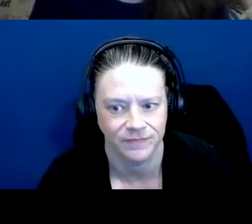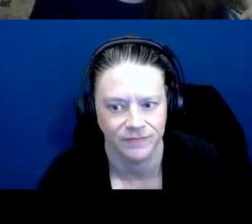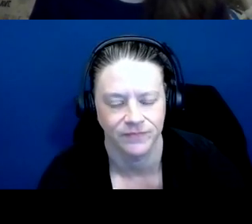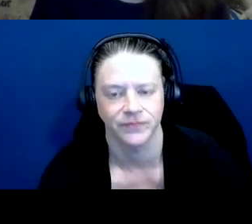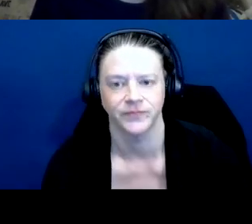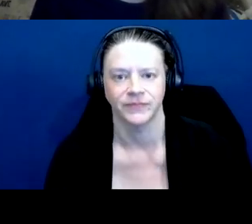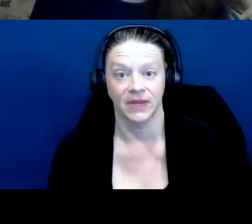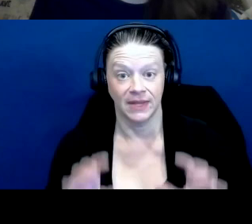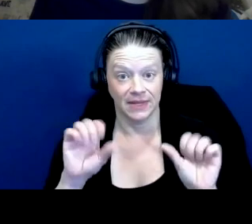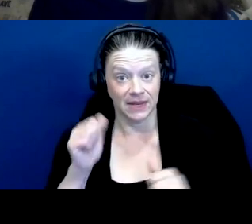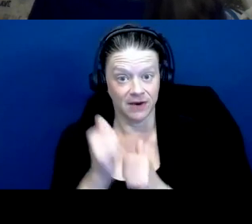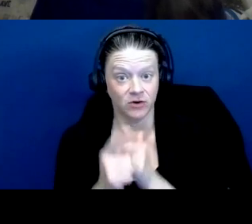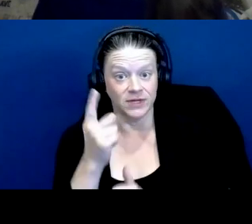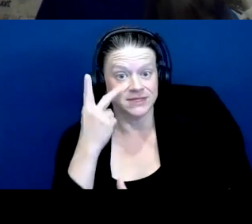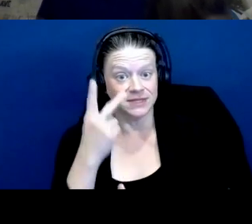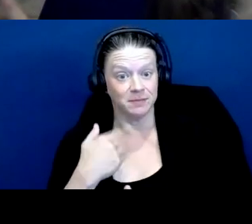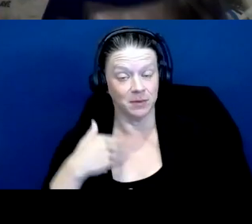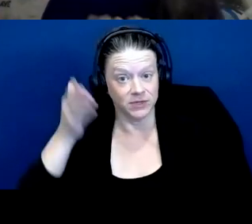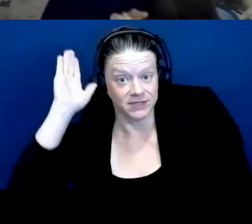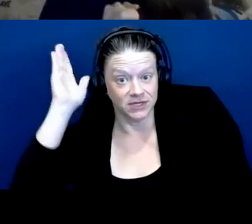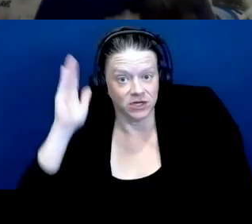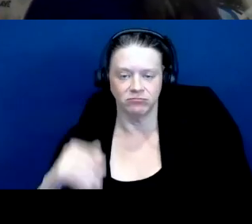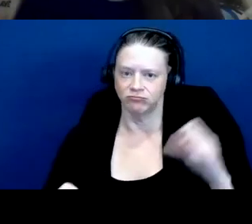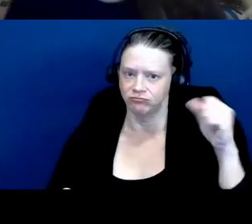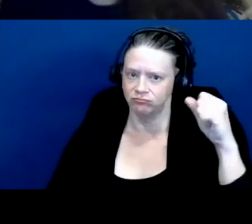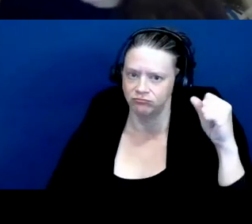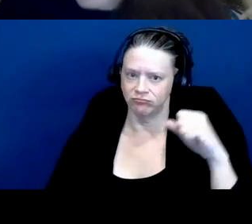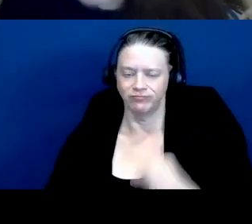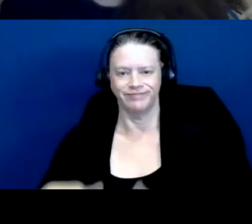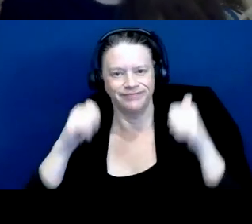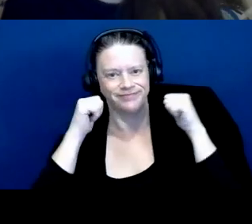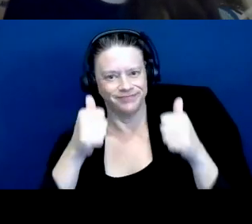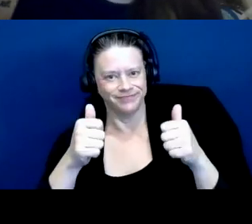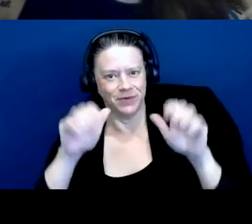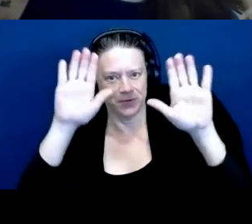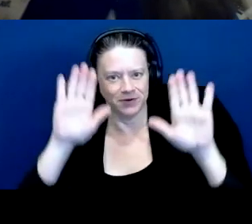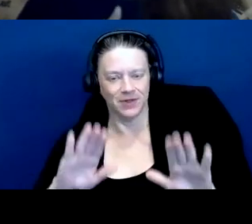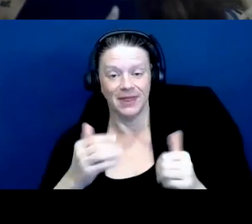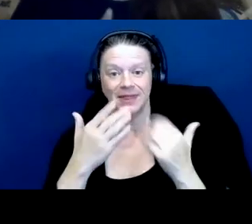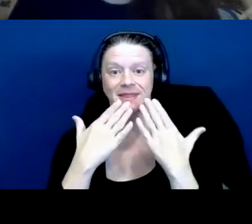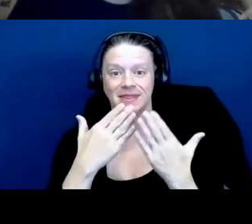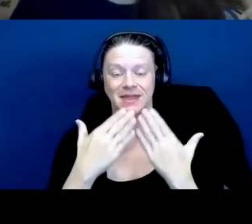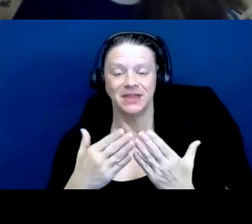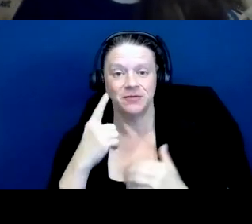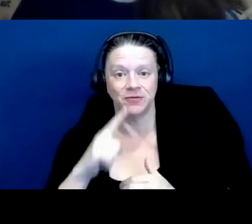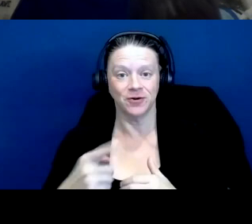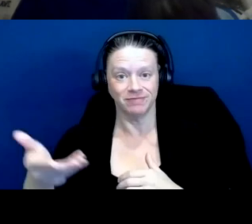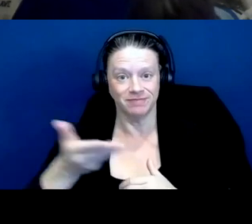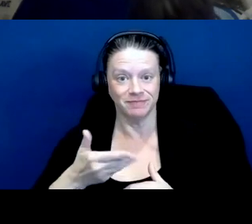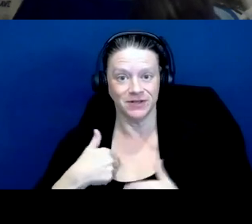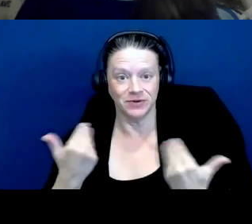Yes, we can see. Thank you. Okay, so thank you everybody for having me tonight. My name is